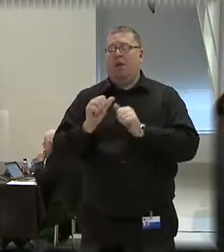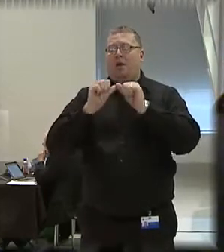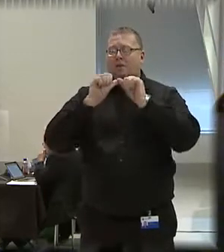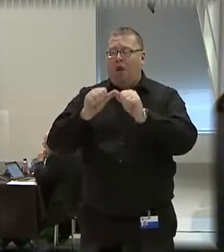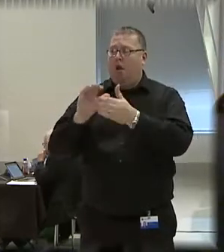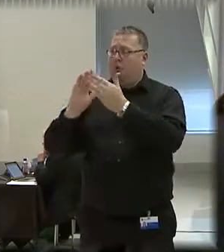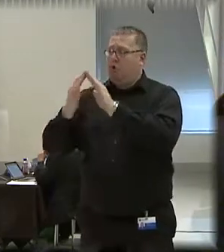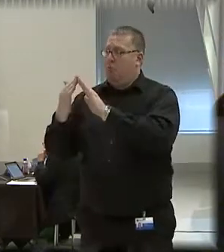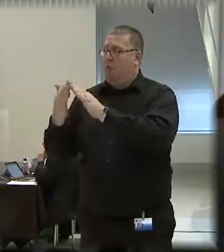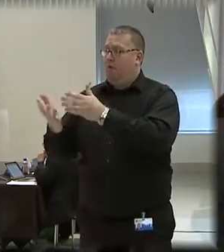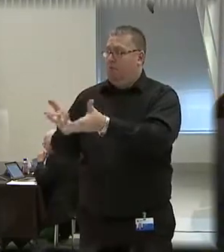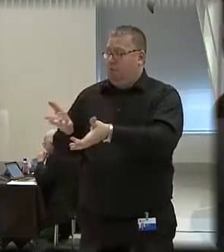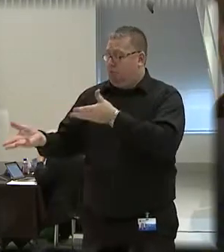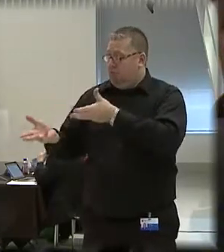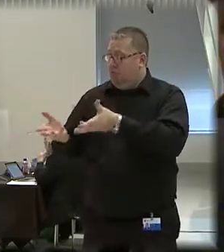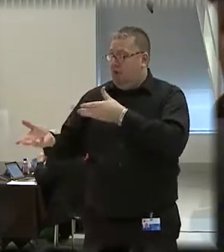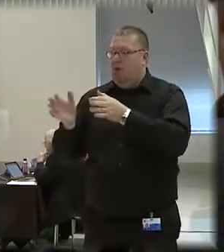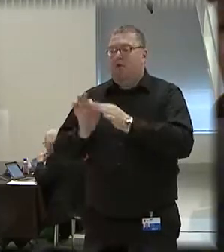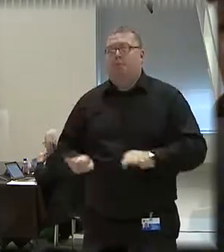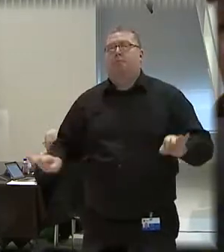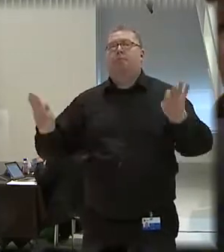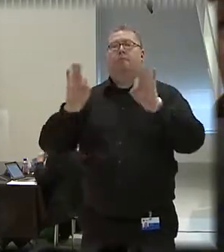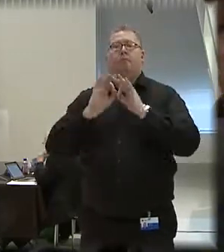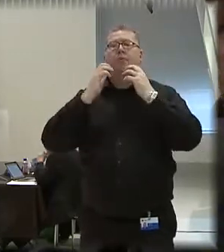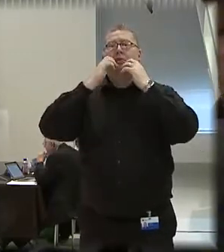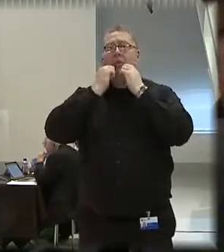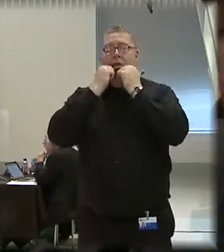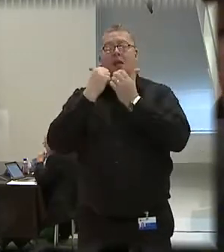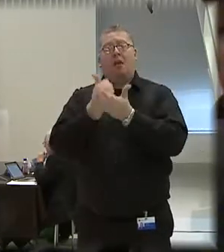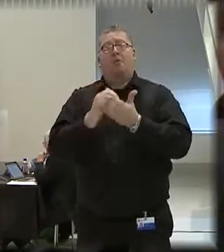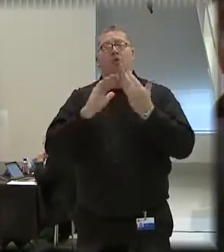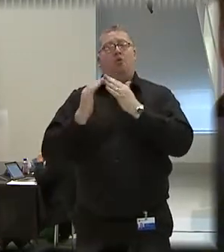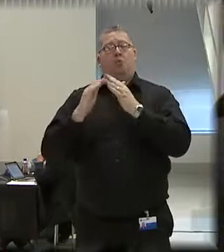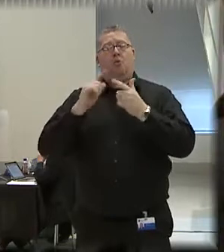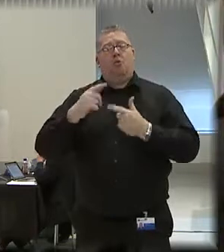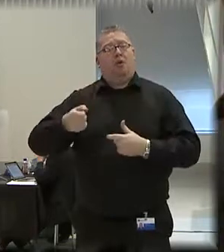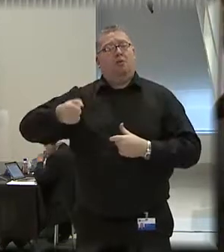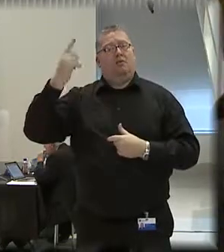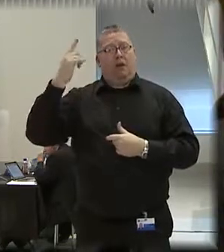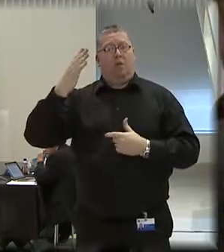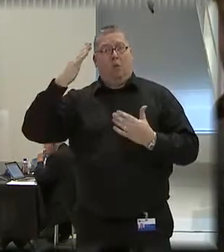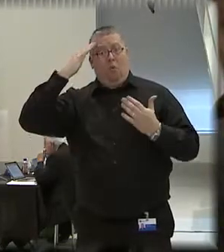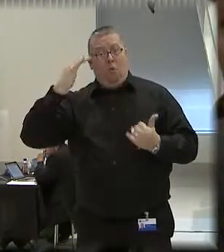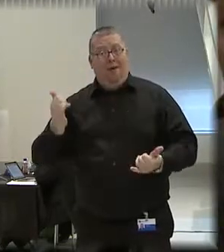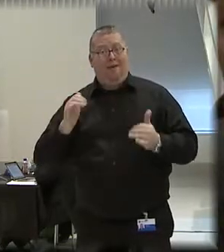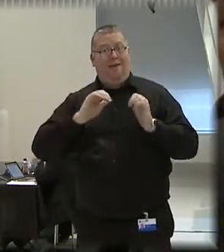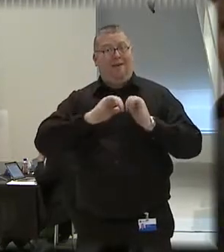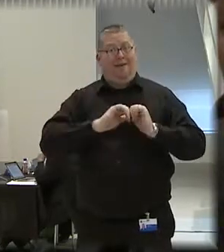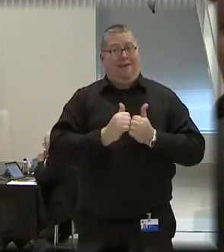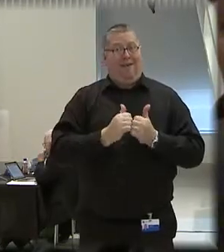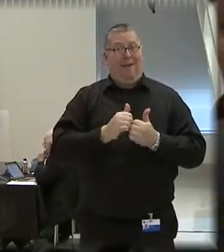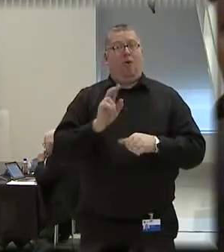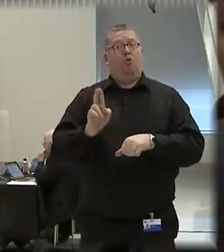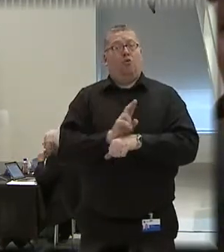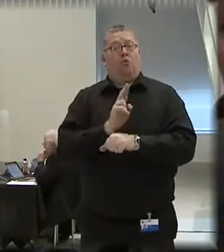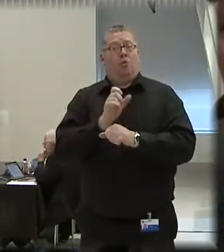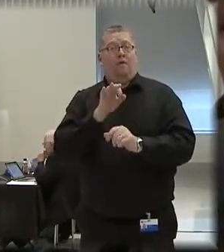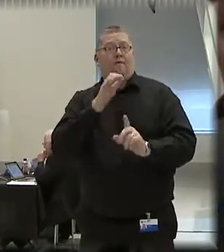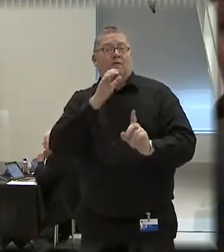and interaction is critical in helping communities understand the whys and hows of use of